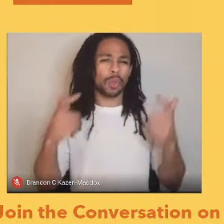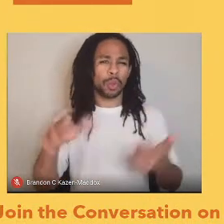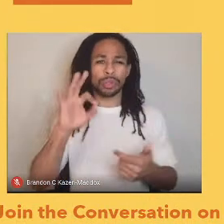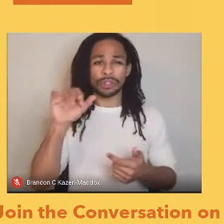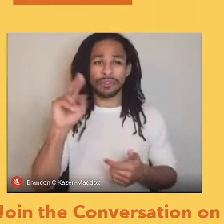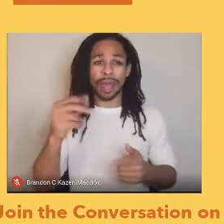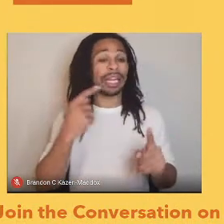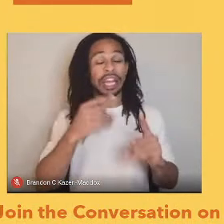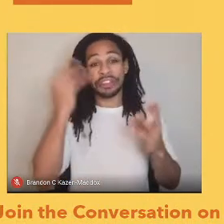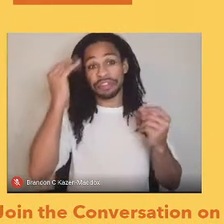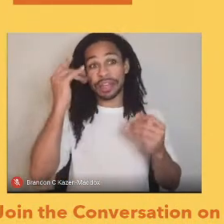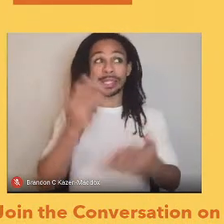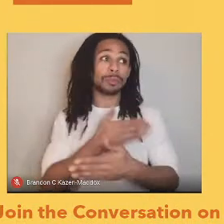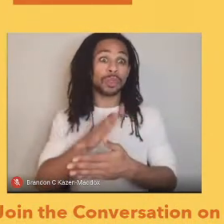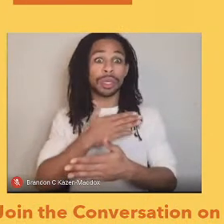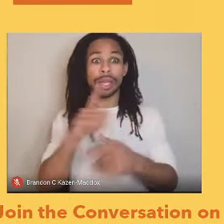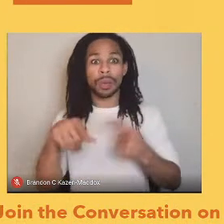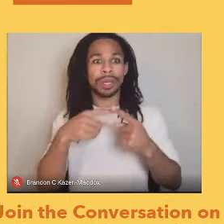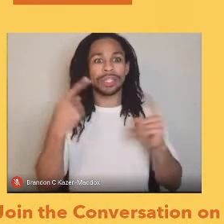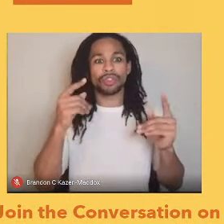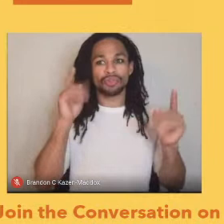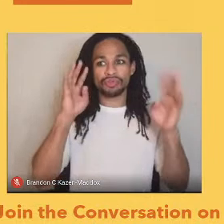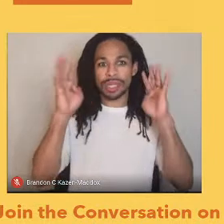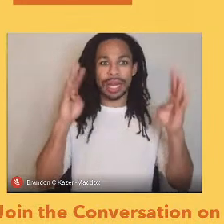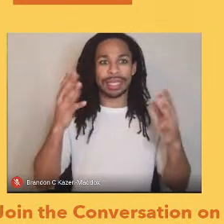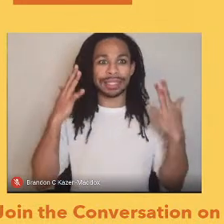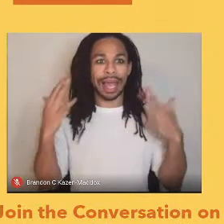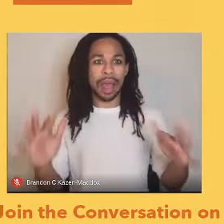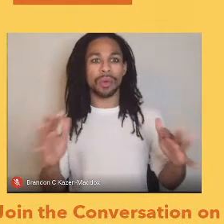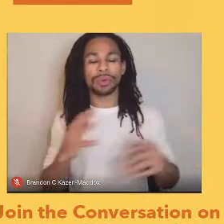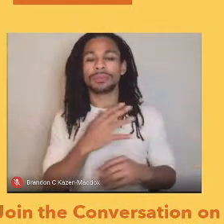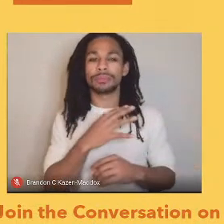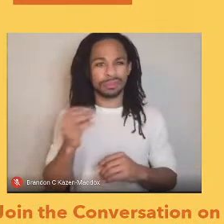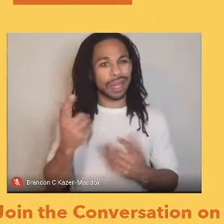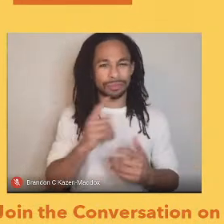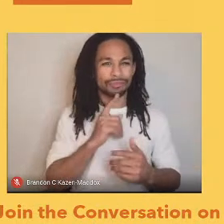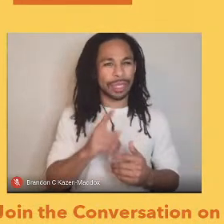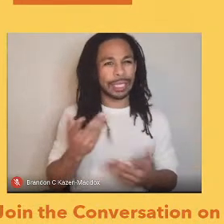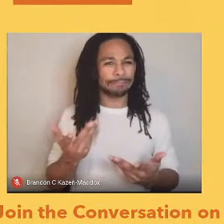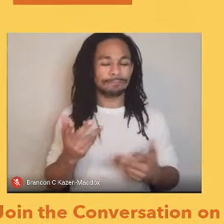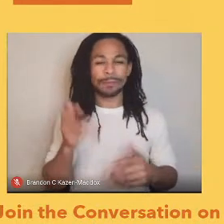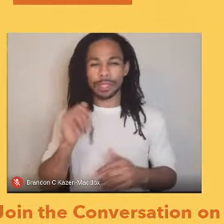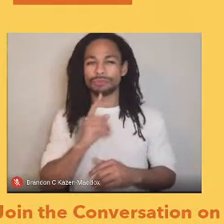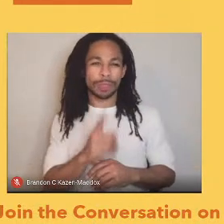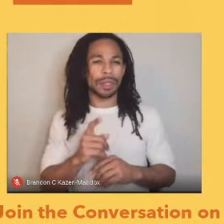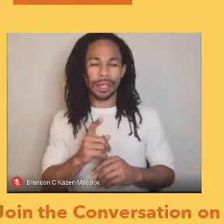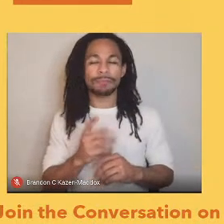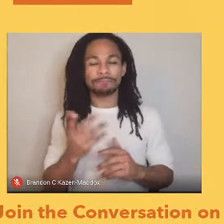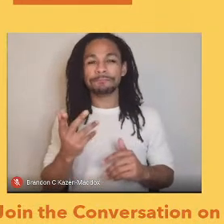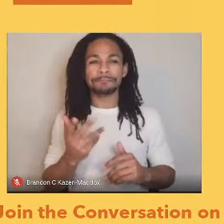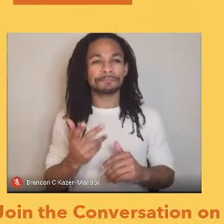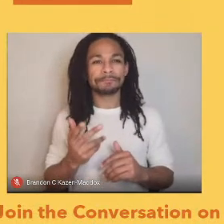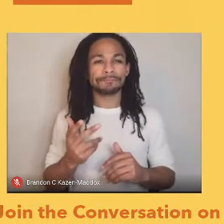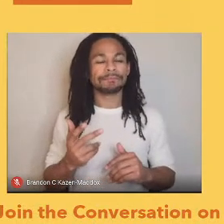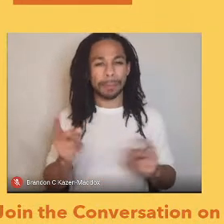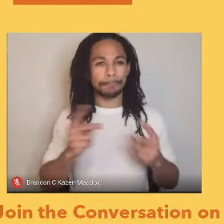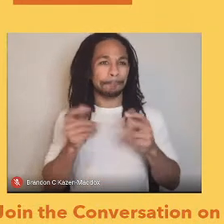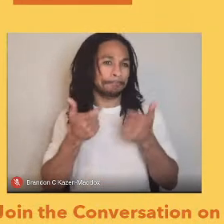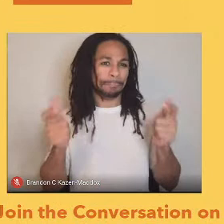musically when he's creating even his sound as well. It's truly, I'm a very, very big